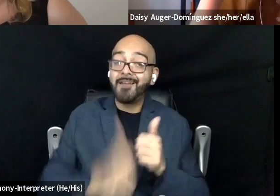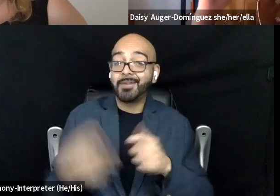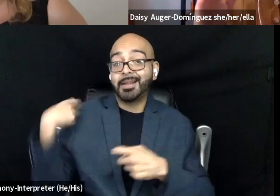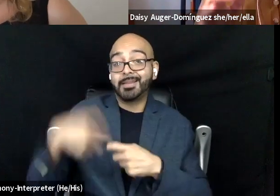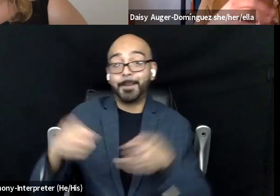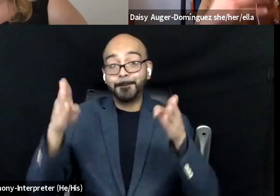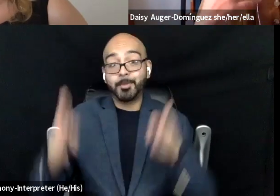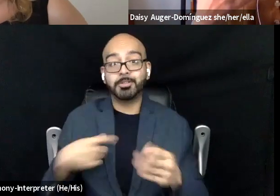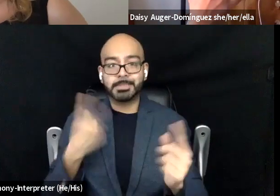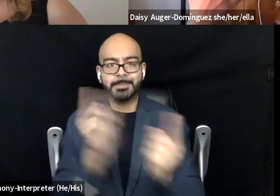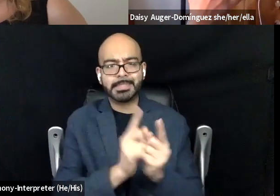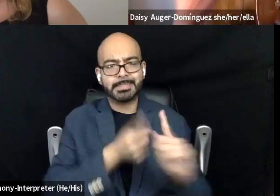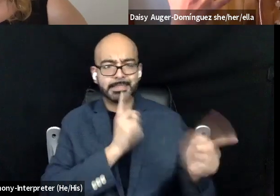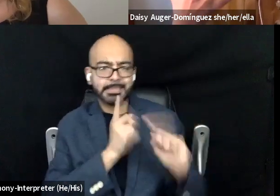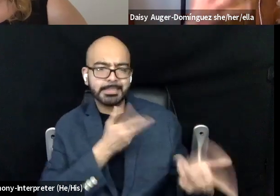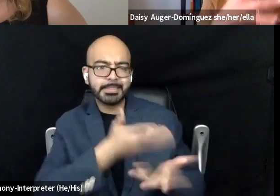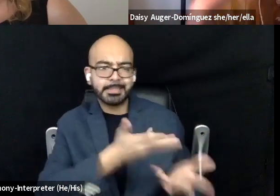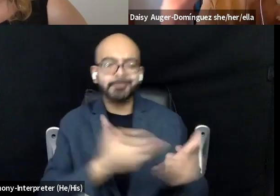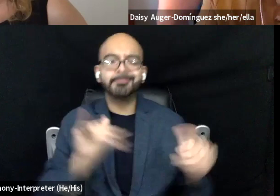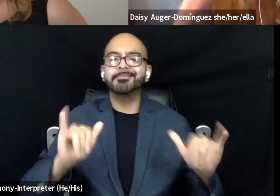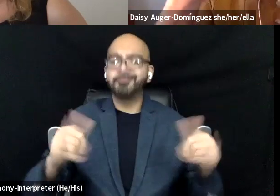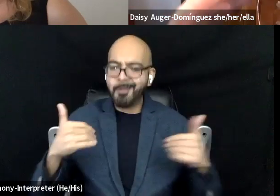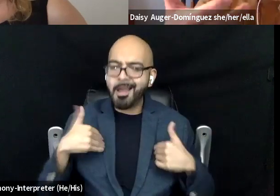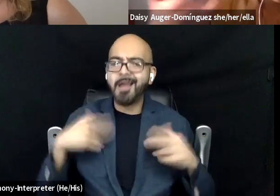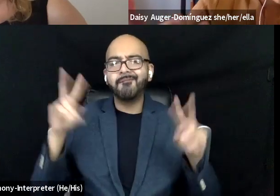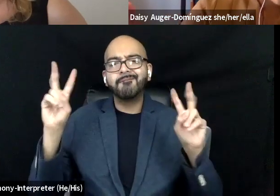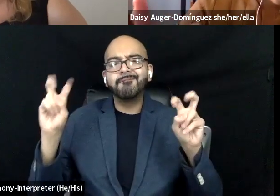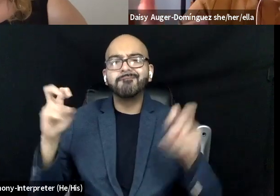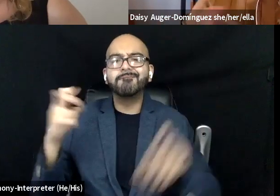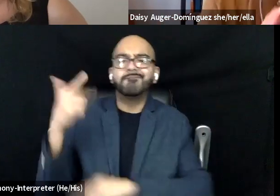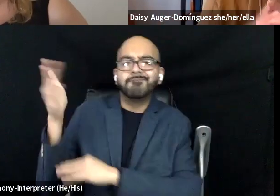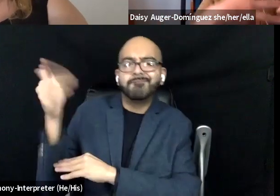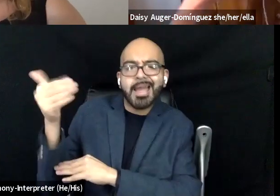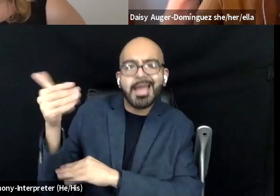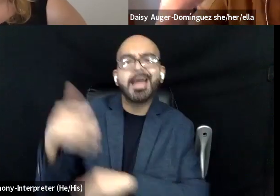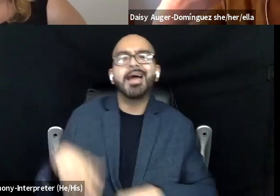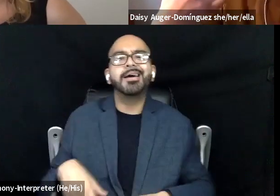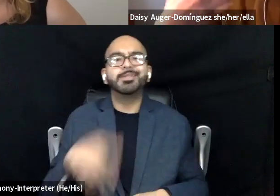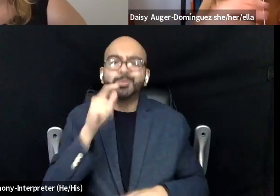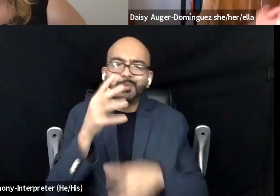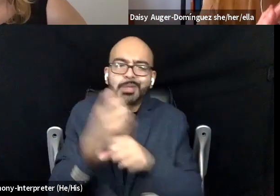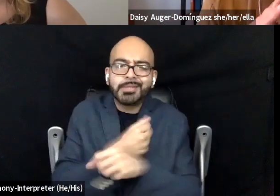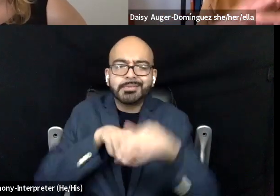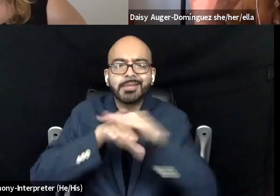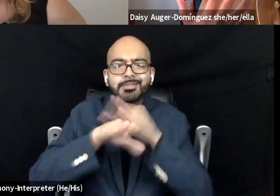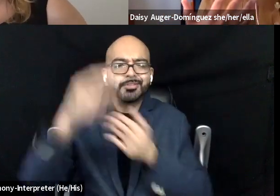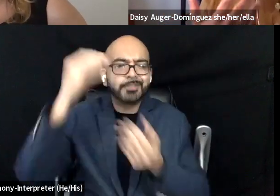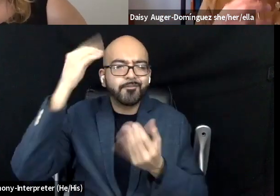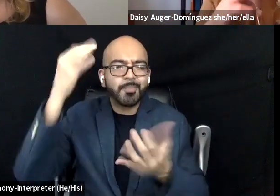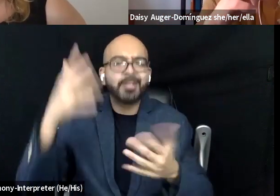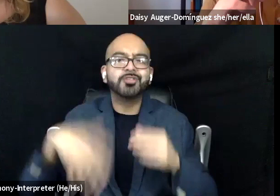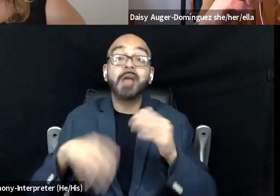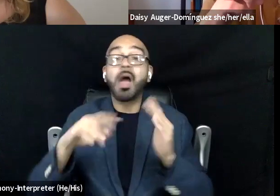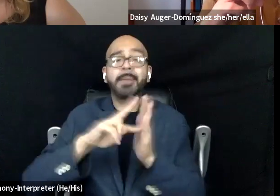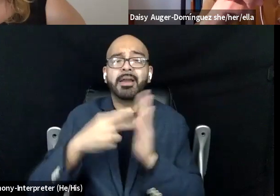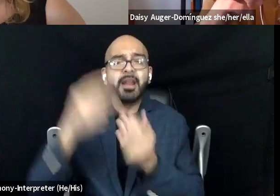part, there's these lags in who gets access to information. It's like, what do you know? And by information, I